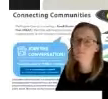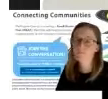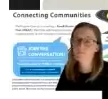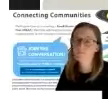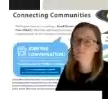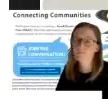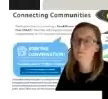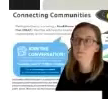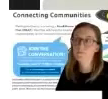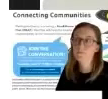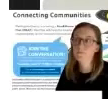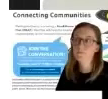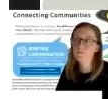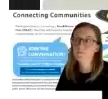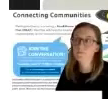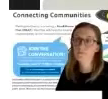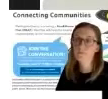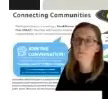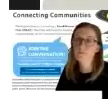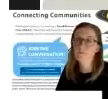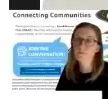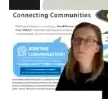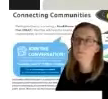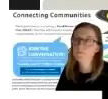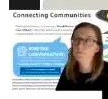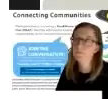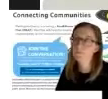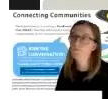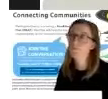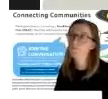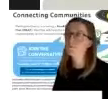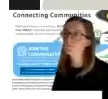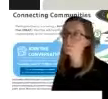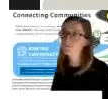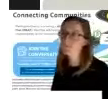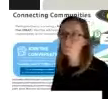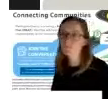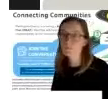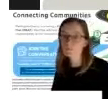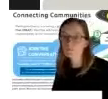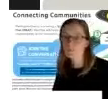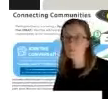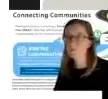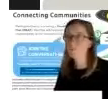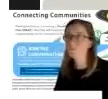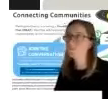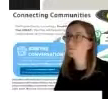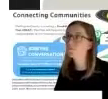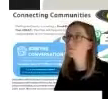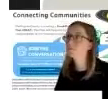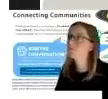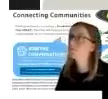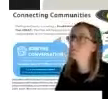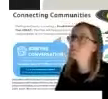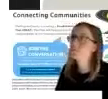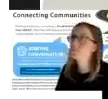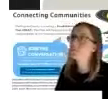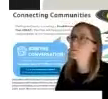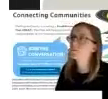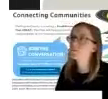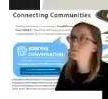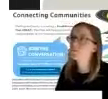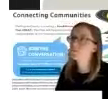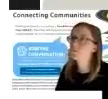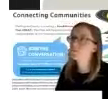meeting via the chat. We will also have the opportunity, if you would like to speak and ask your question